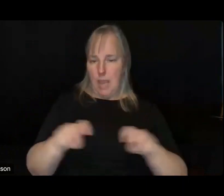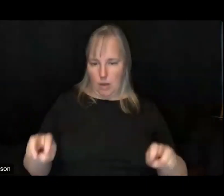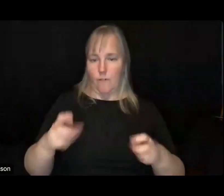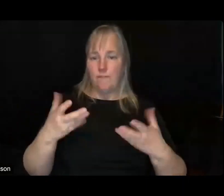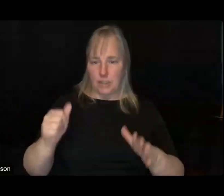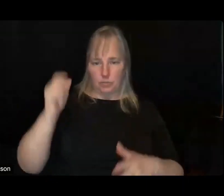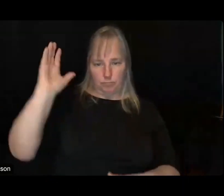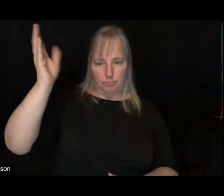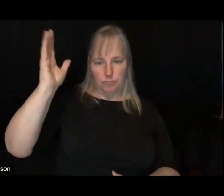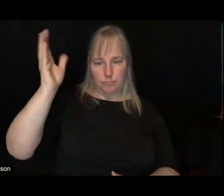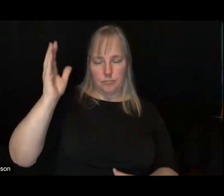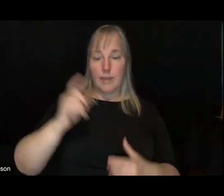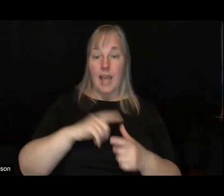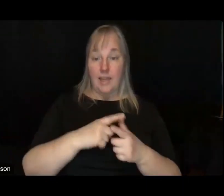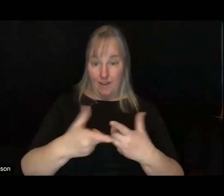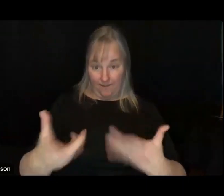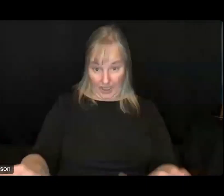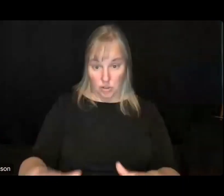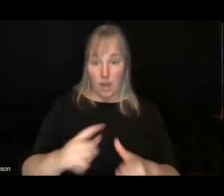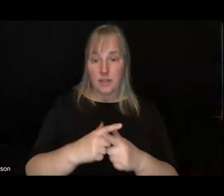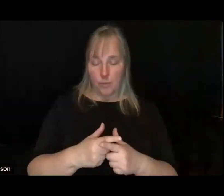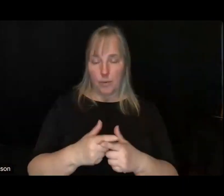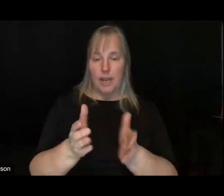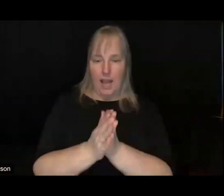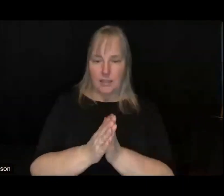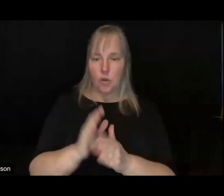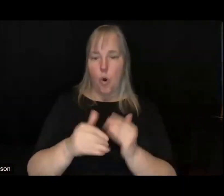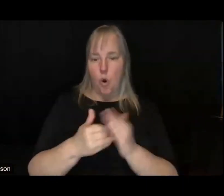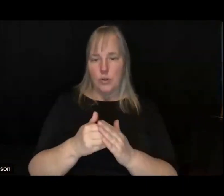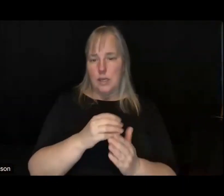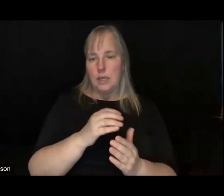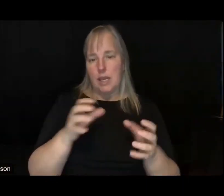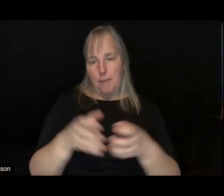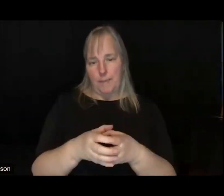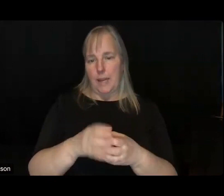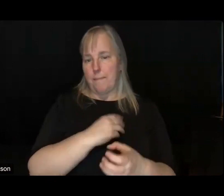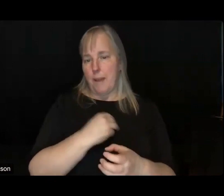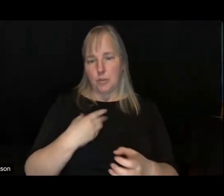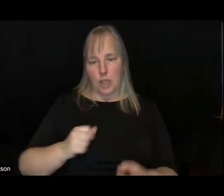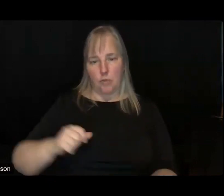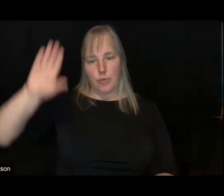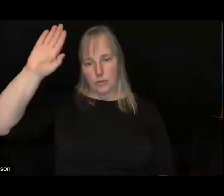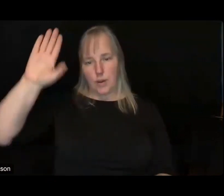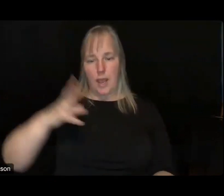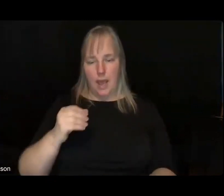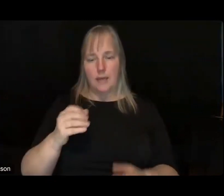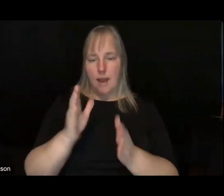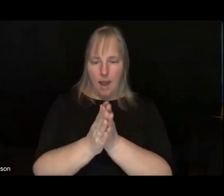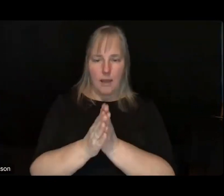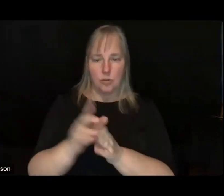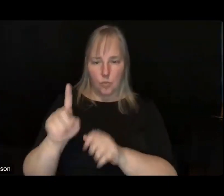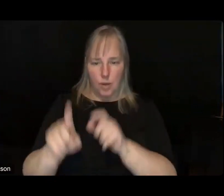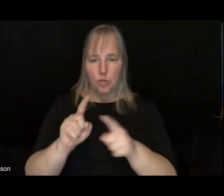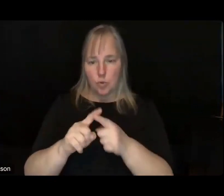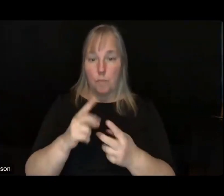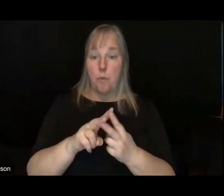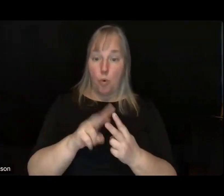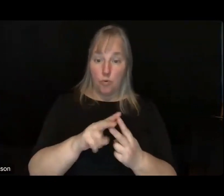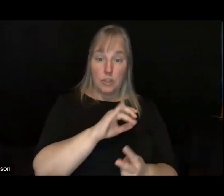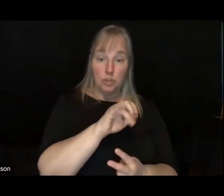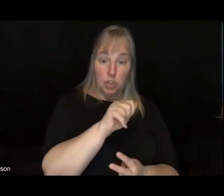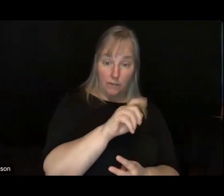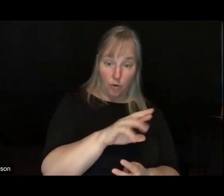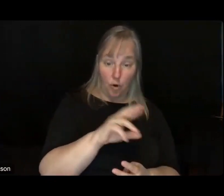of ask all the committee members can raise your hands and we can ask questions to both Jennifer and the business panel regarding the